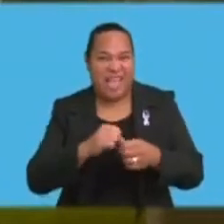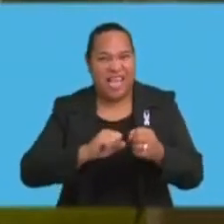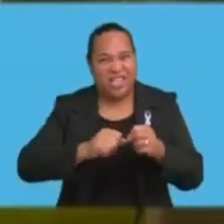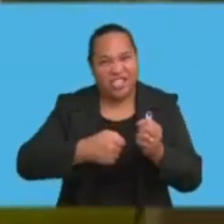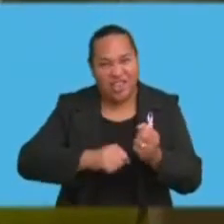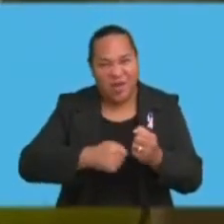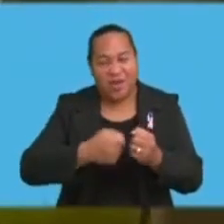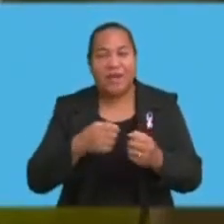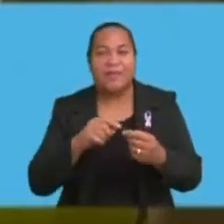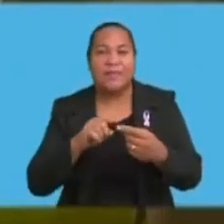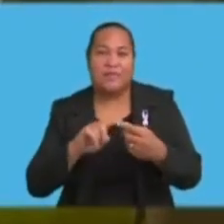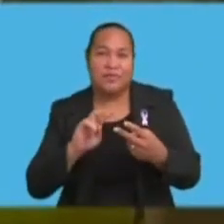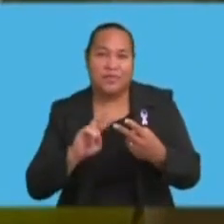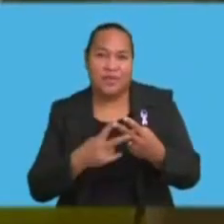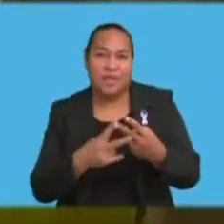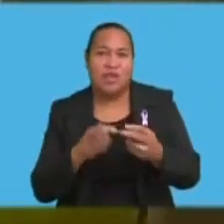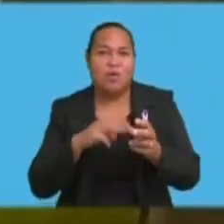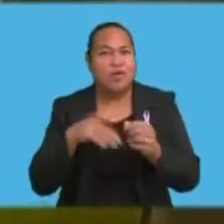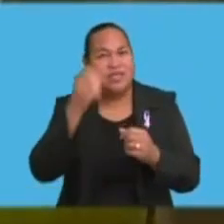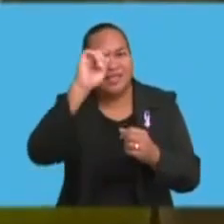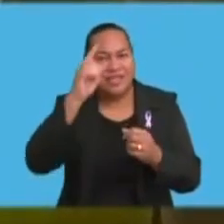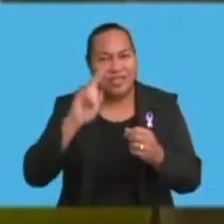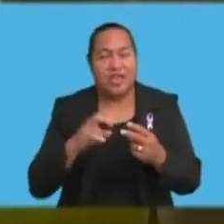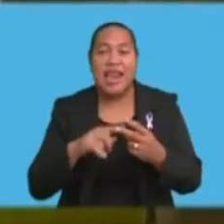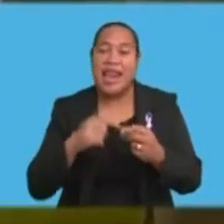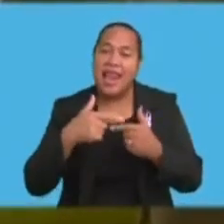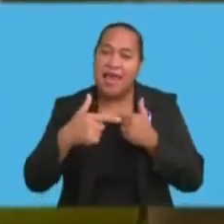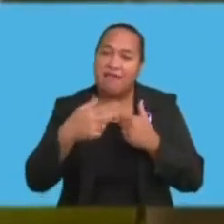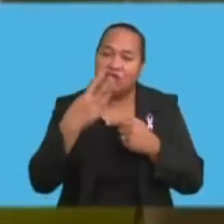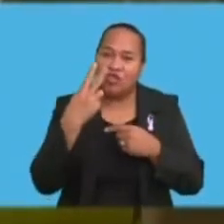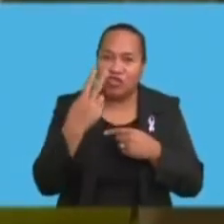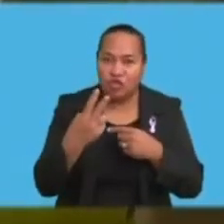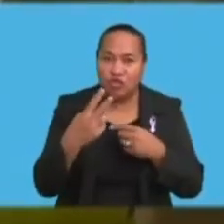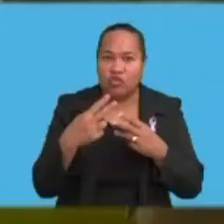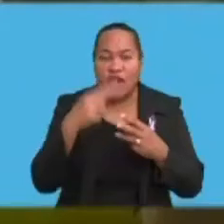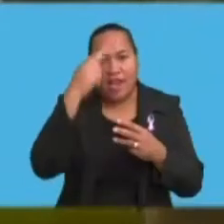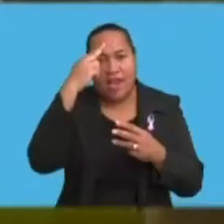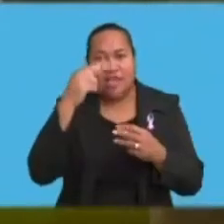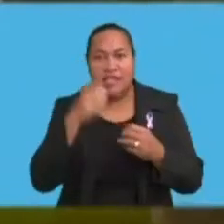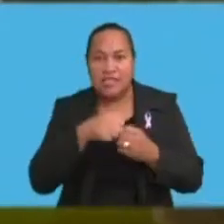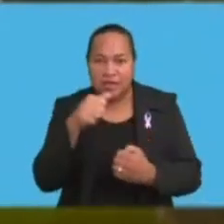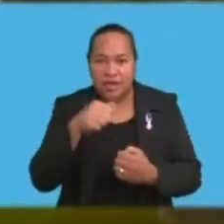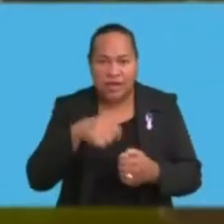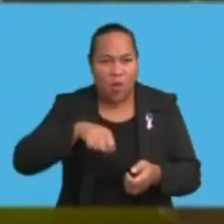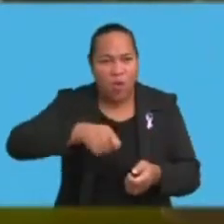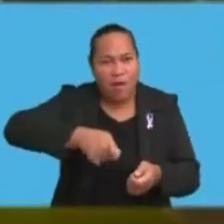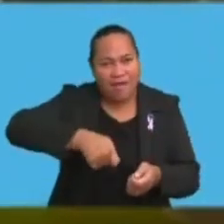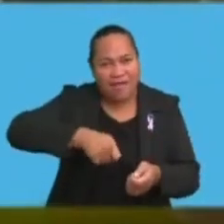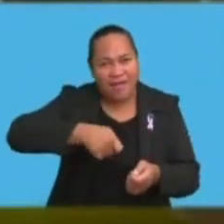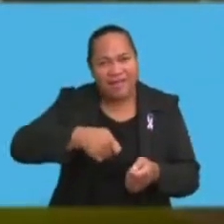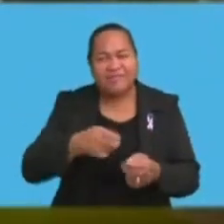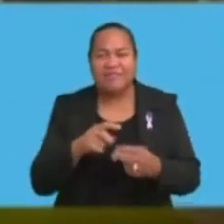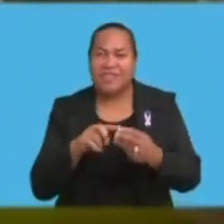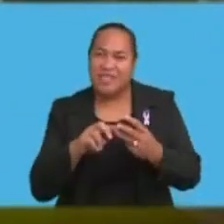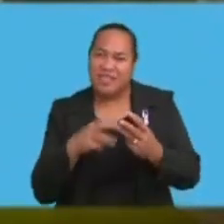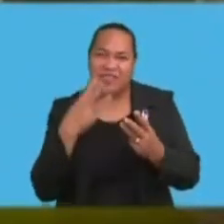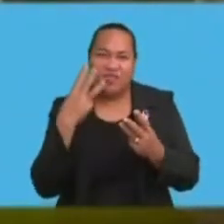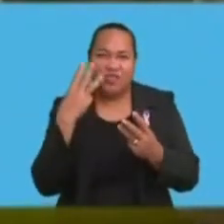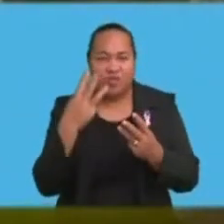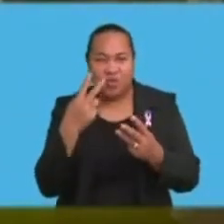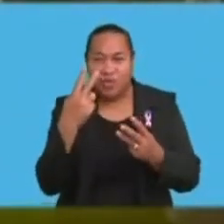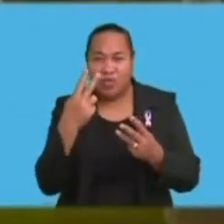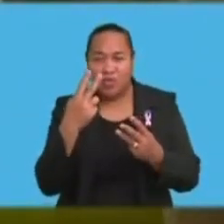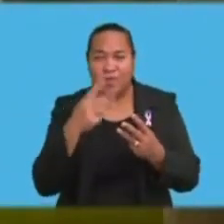National Certificate in Automotive Electrical Engineering, Level 2. National Certificate in Welding and Fabrication, Level 2.